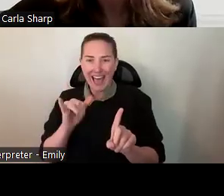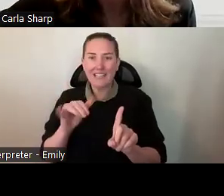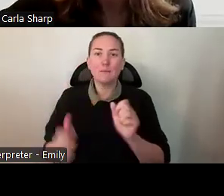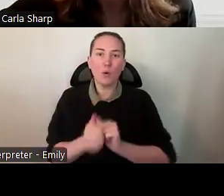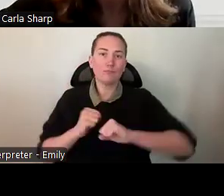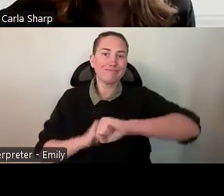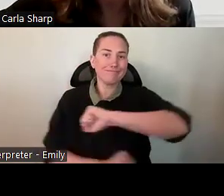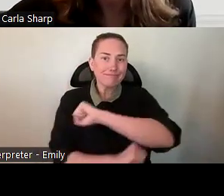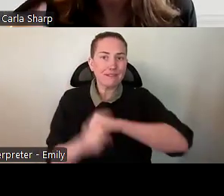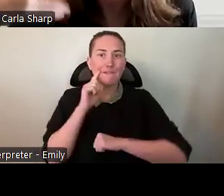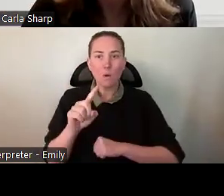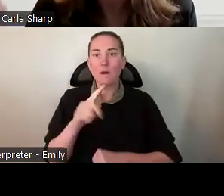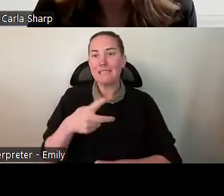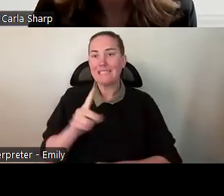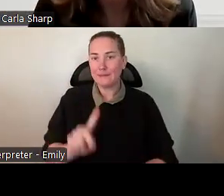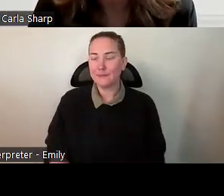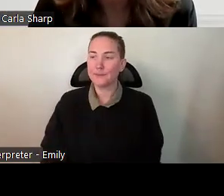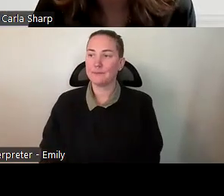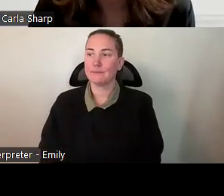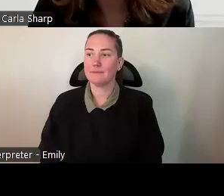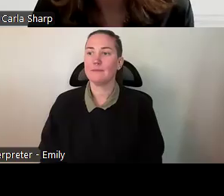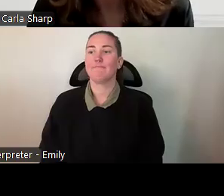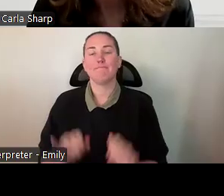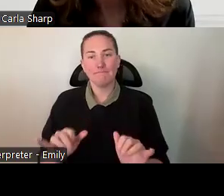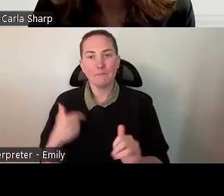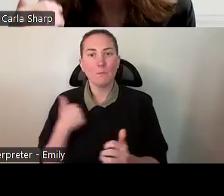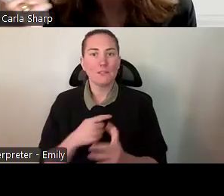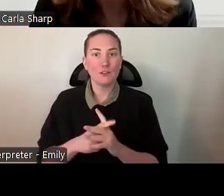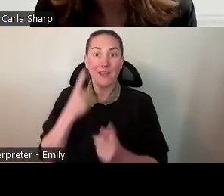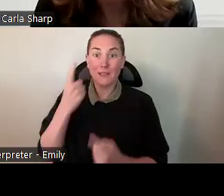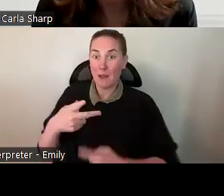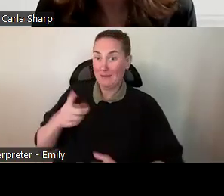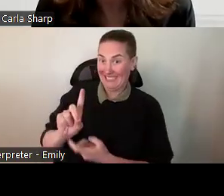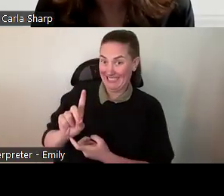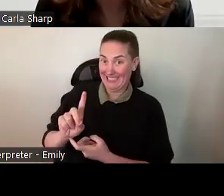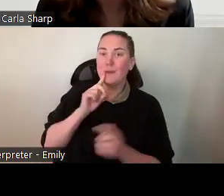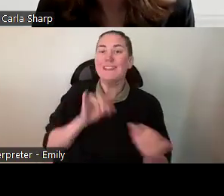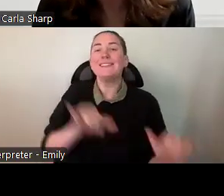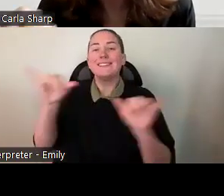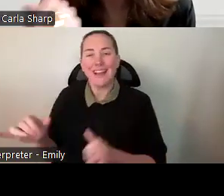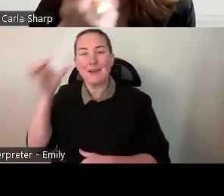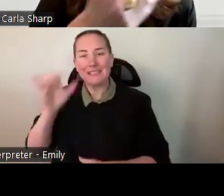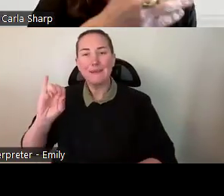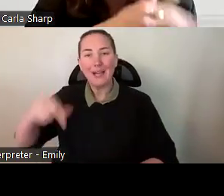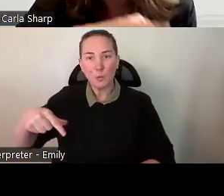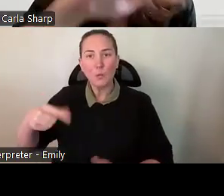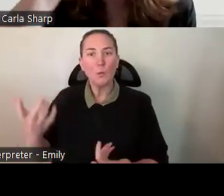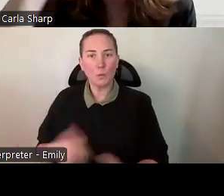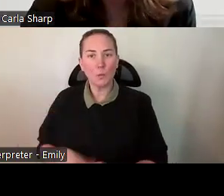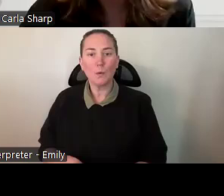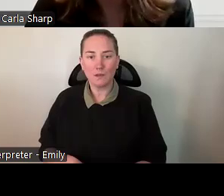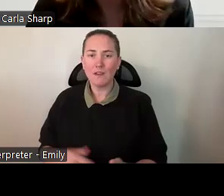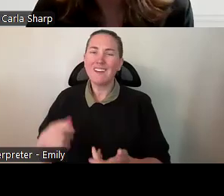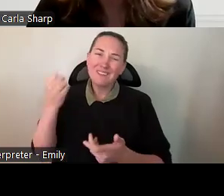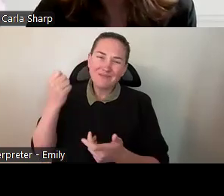disorder. So we started thinking about personality disorder in the same way that we think about IQ, that we all lie on a